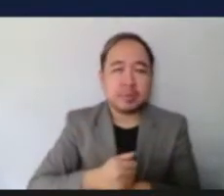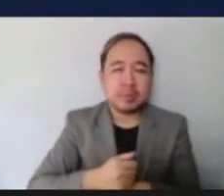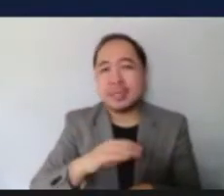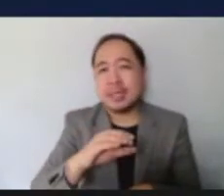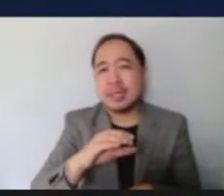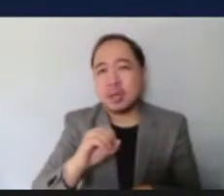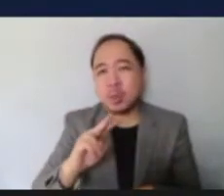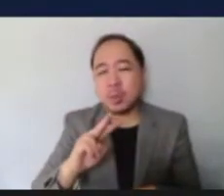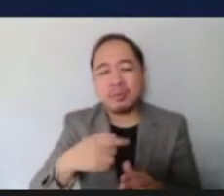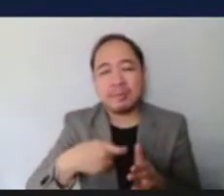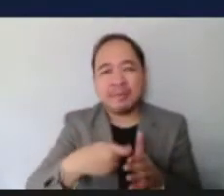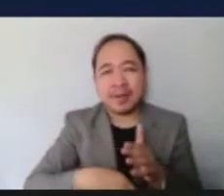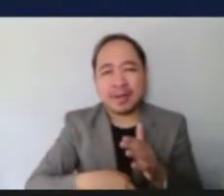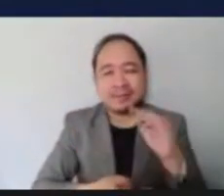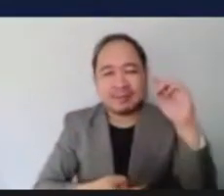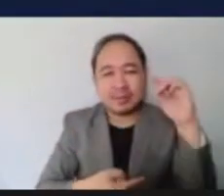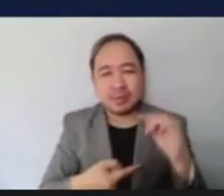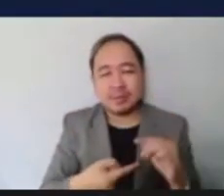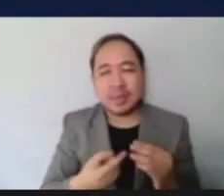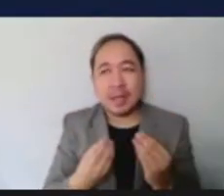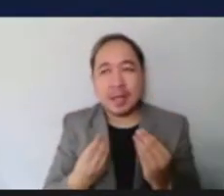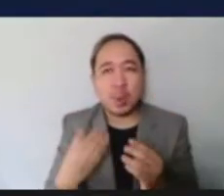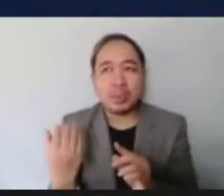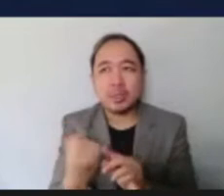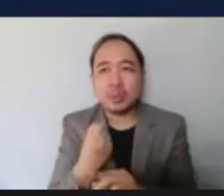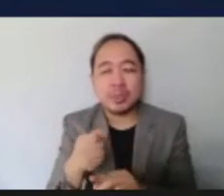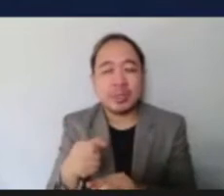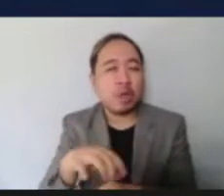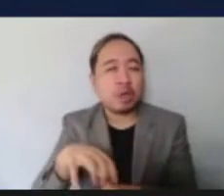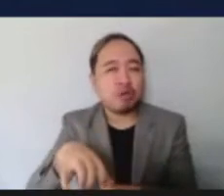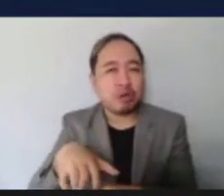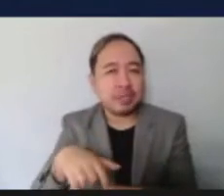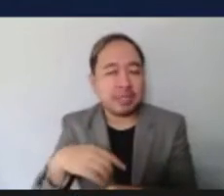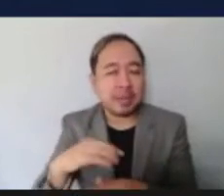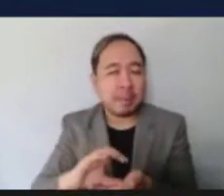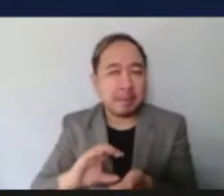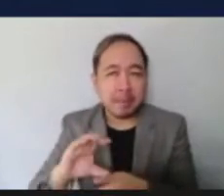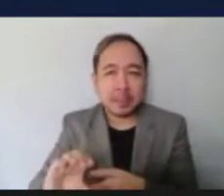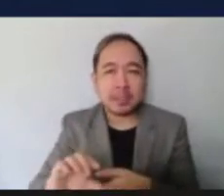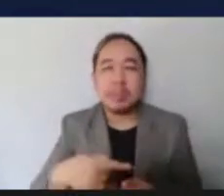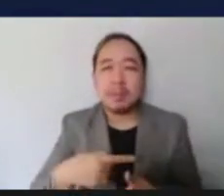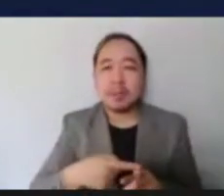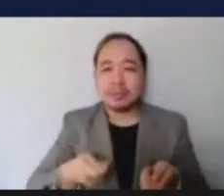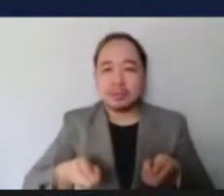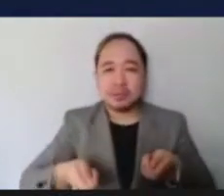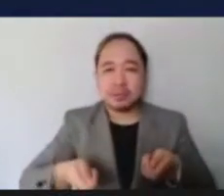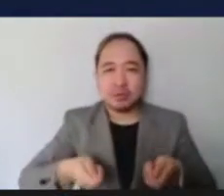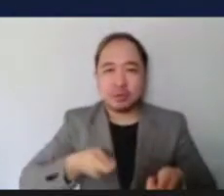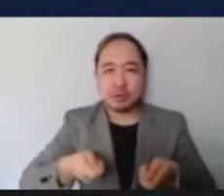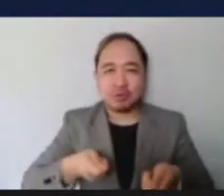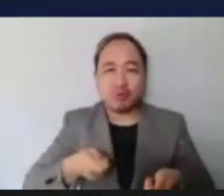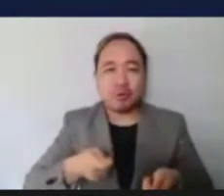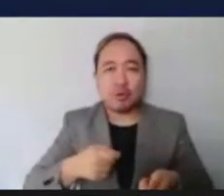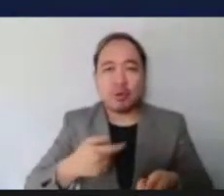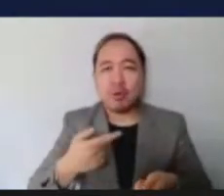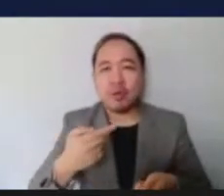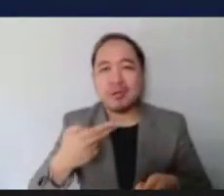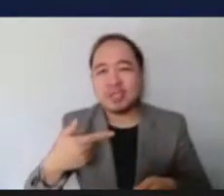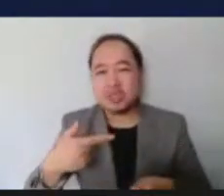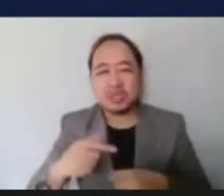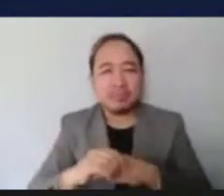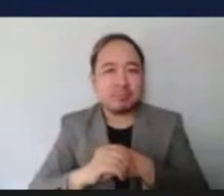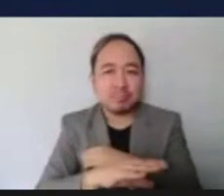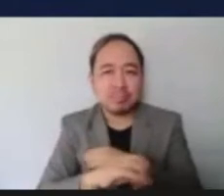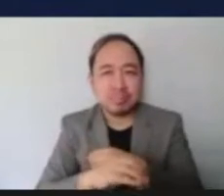to achieve the National Theater mine contribution and control of our Greenhouse Commission in the National